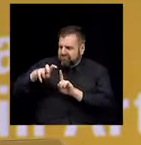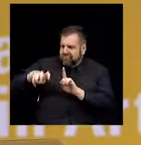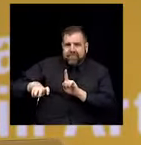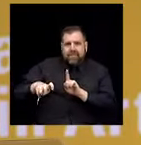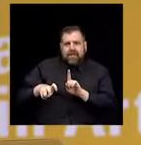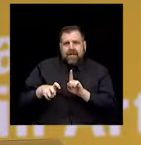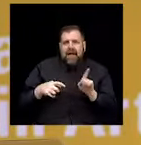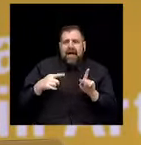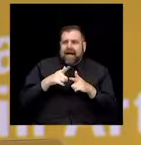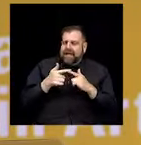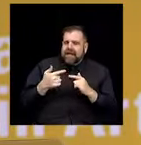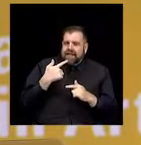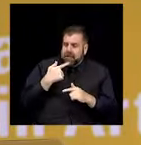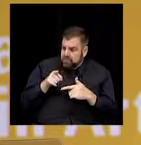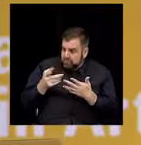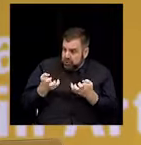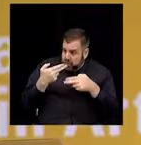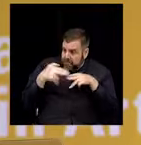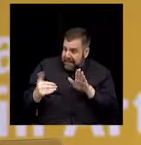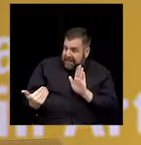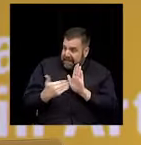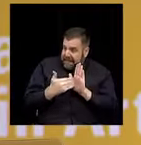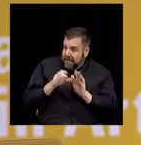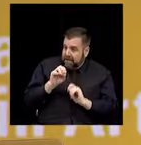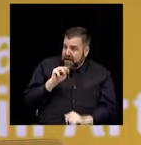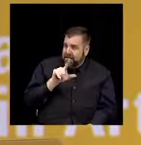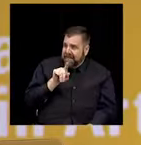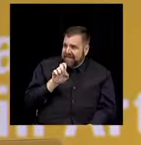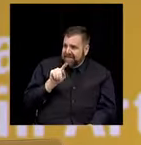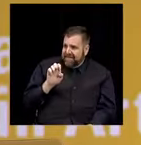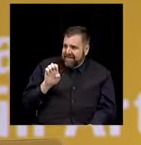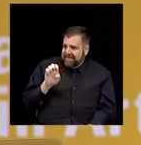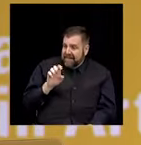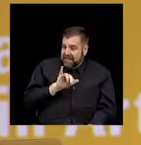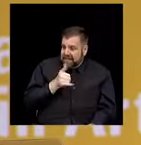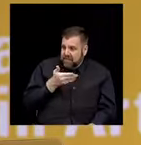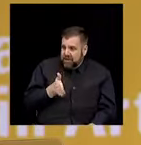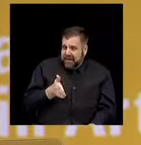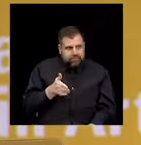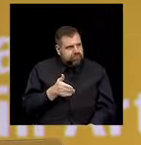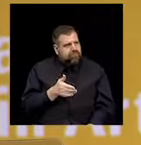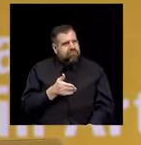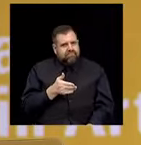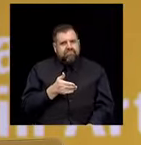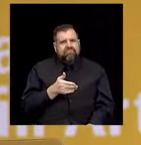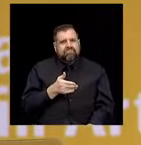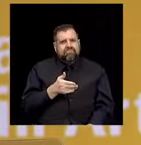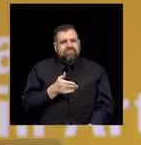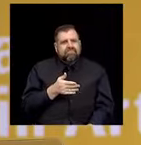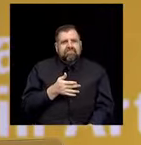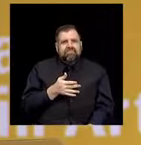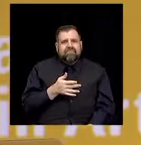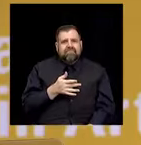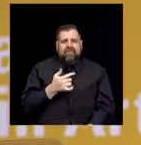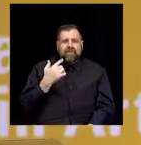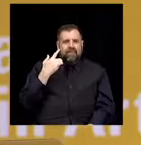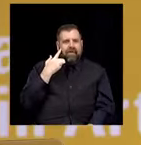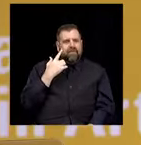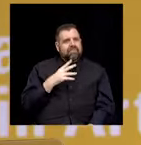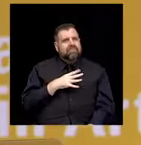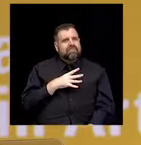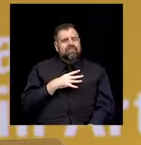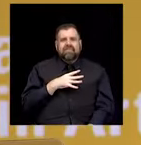repeated the order that I'd placed the day before, and asked if I wanted that same breakfast, cooked the special way that I had